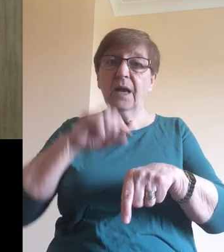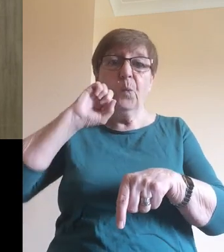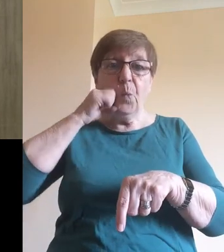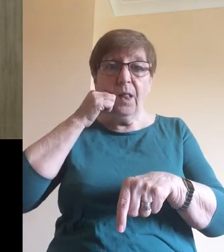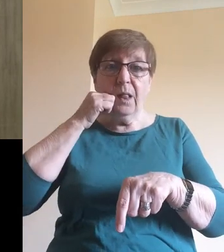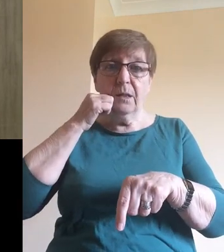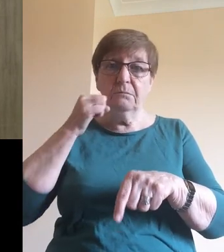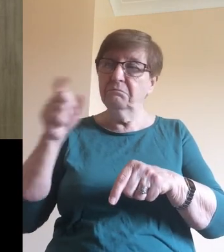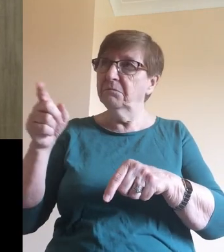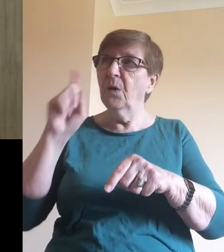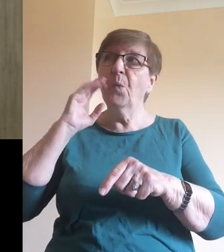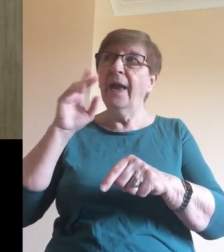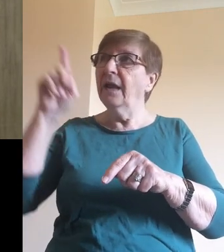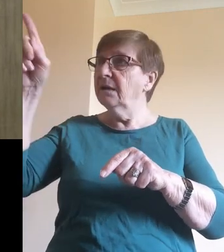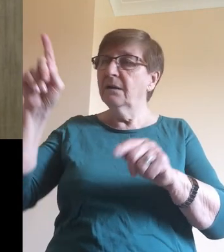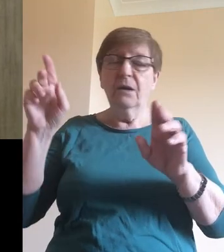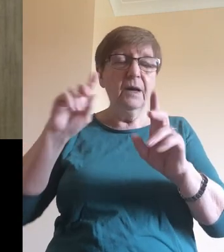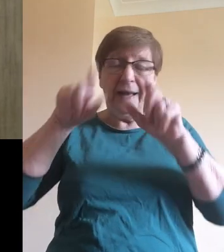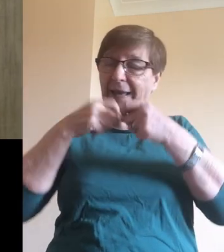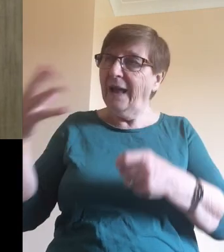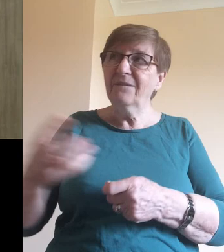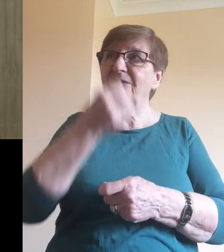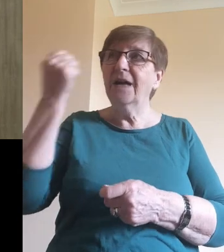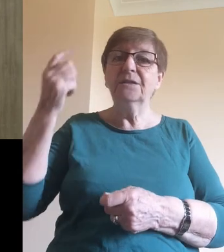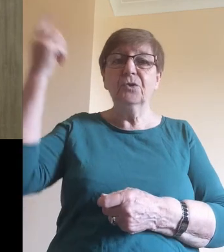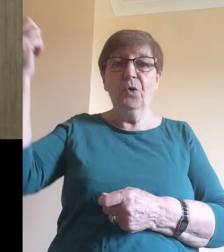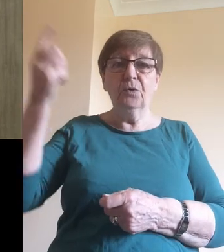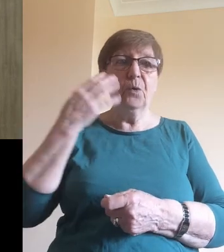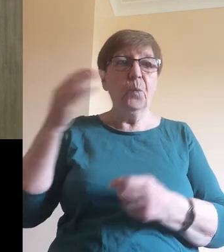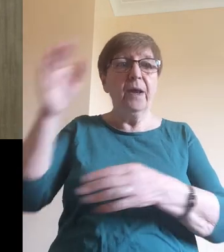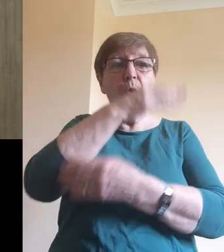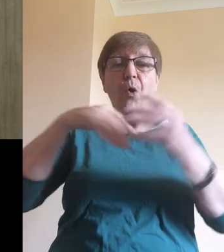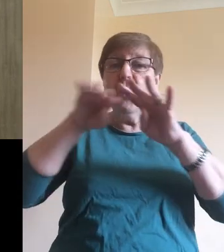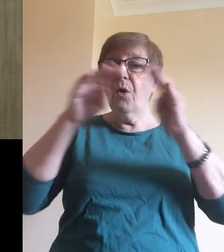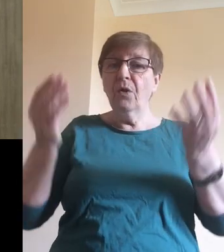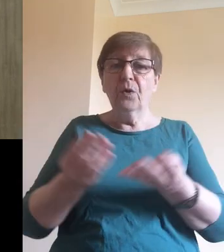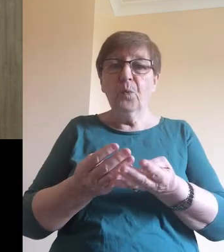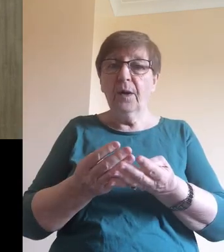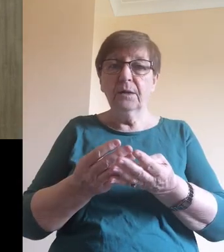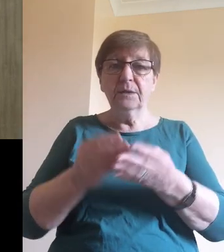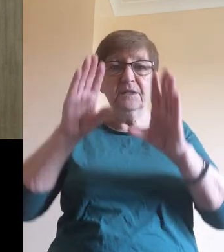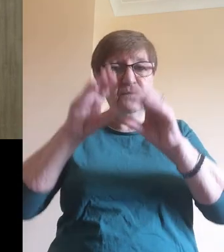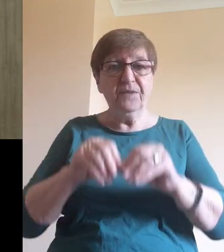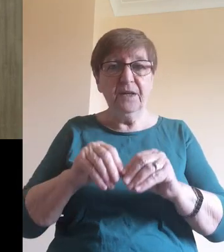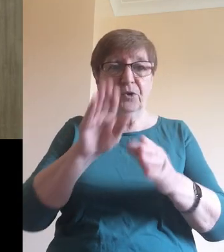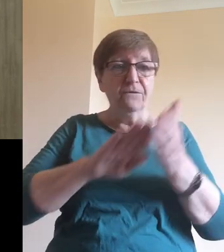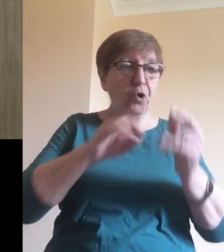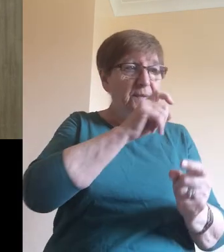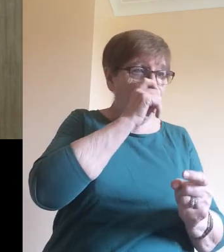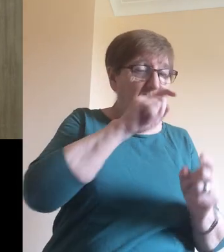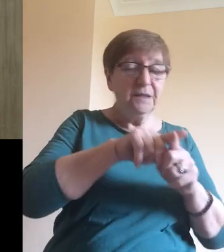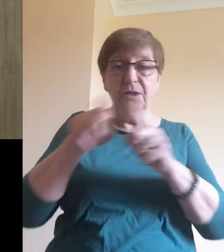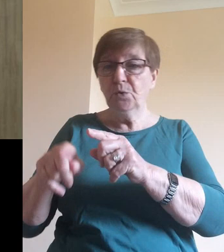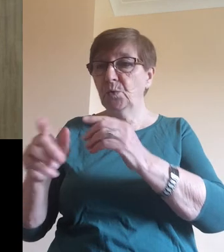when the market is shut, when the whole of creation completes that transition from Saturday to Easter Sunday. And